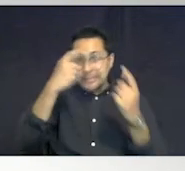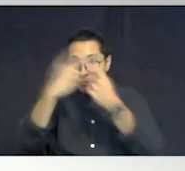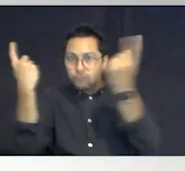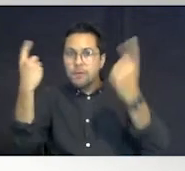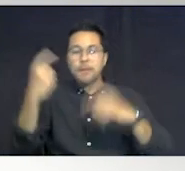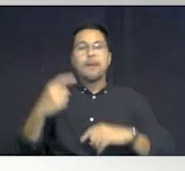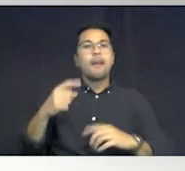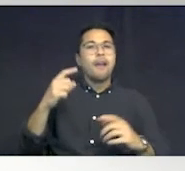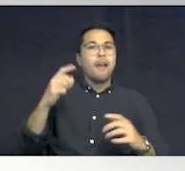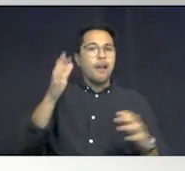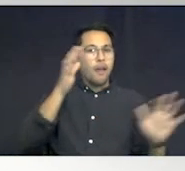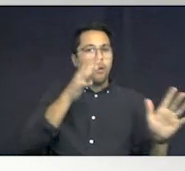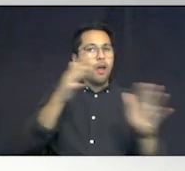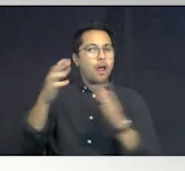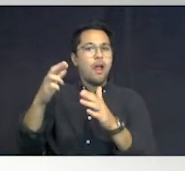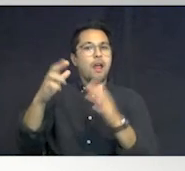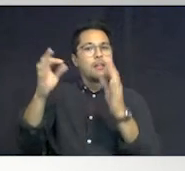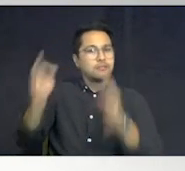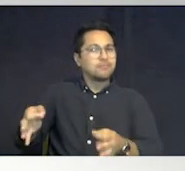or mediation agreement.